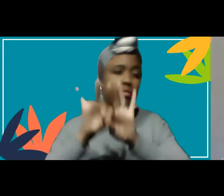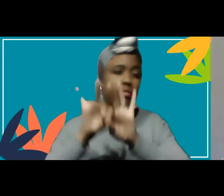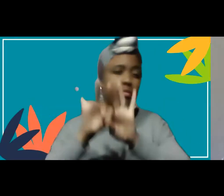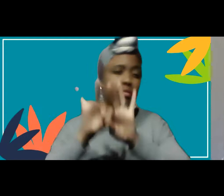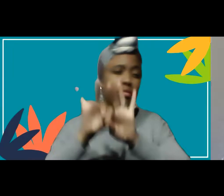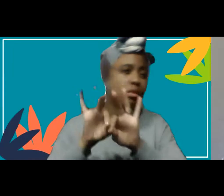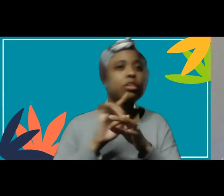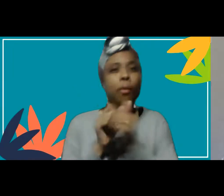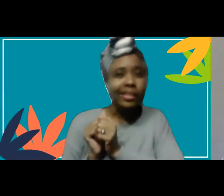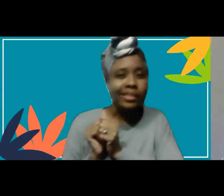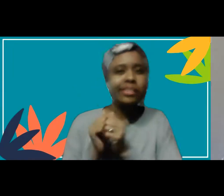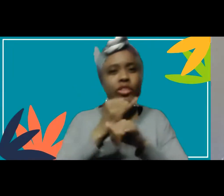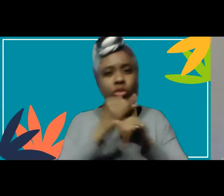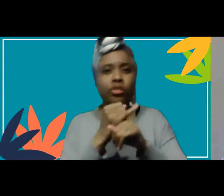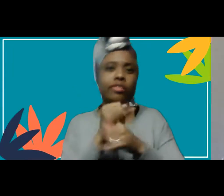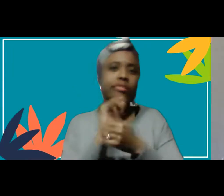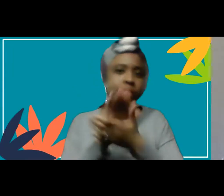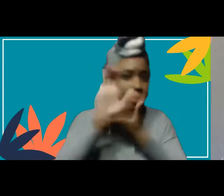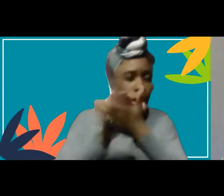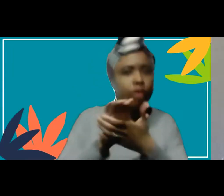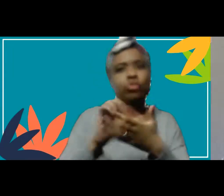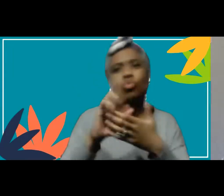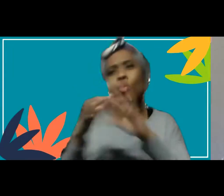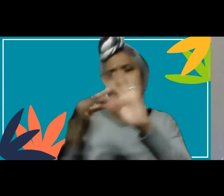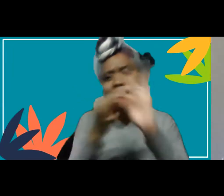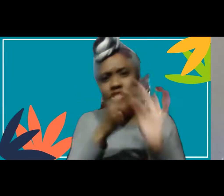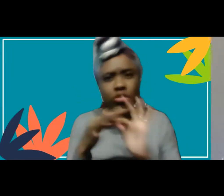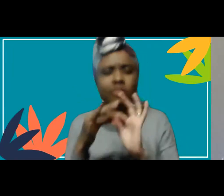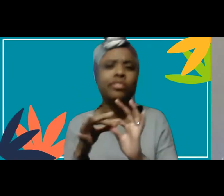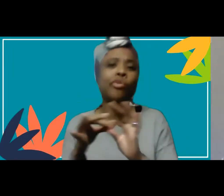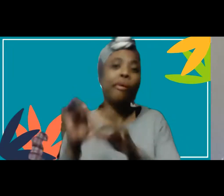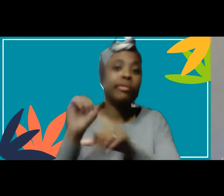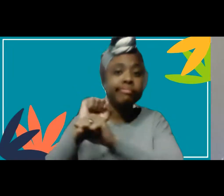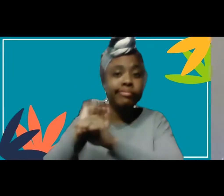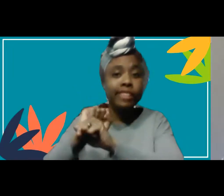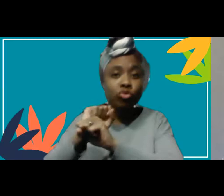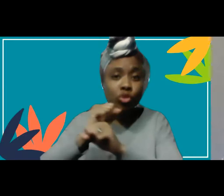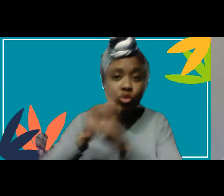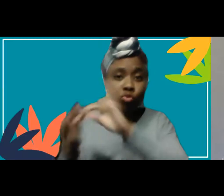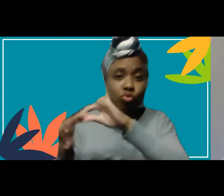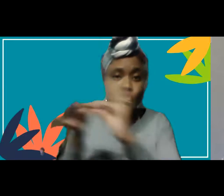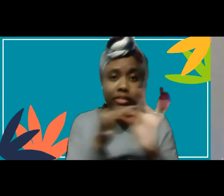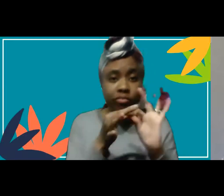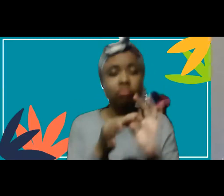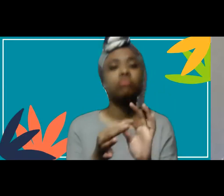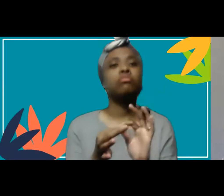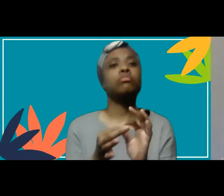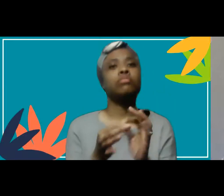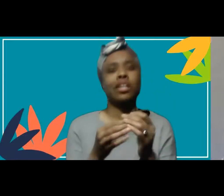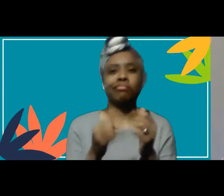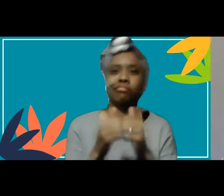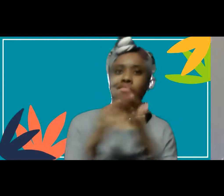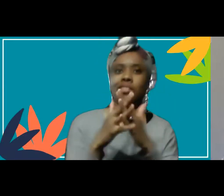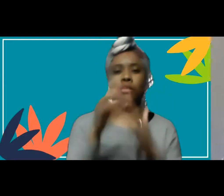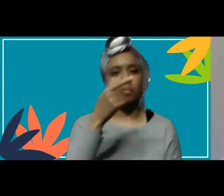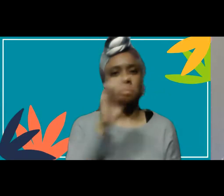institutions like marriage and relationships, or industrial relations that create this gender